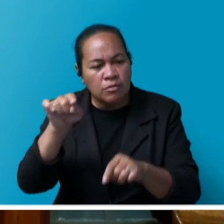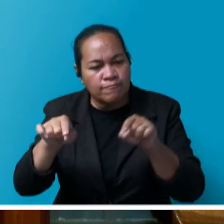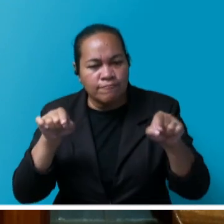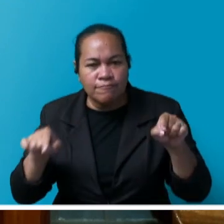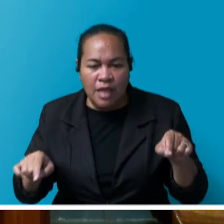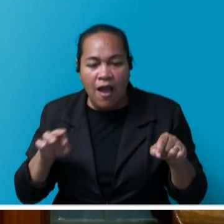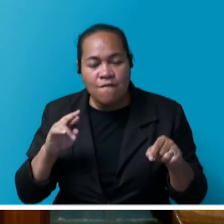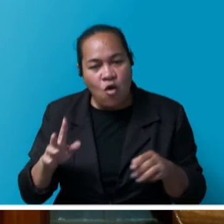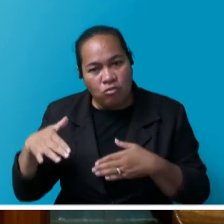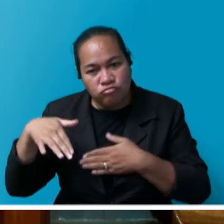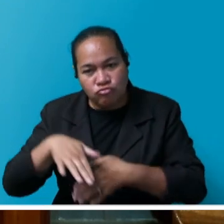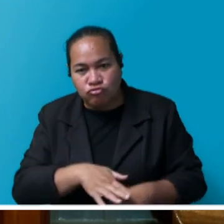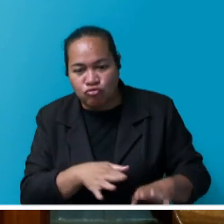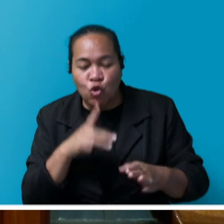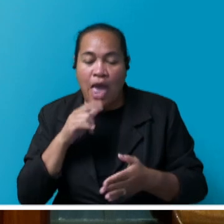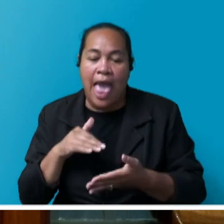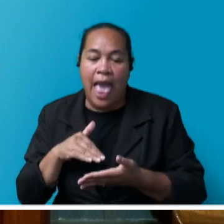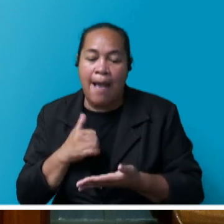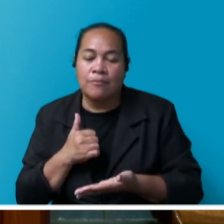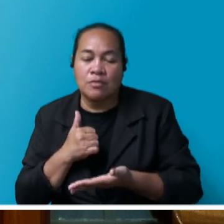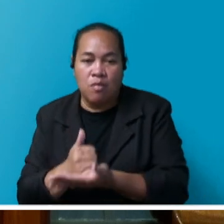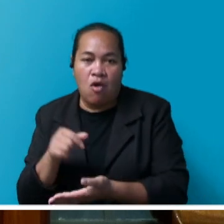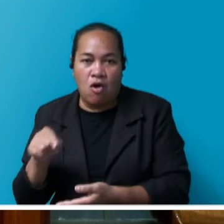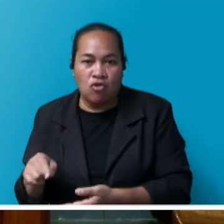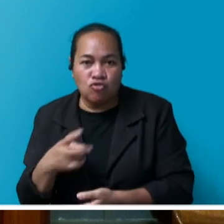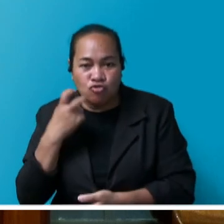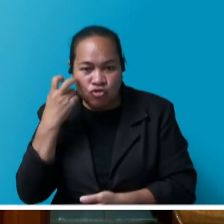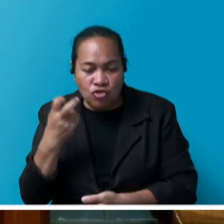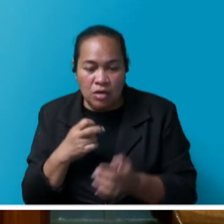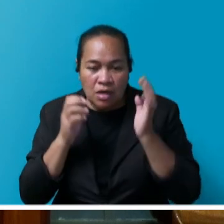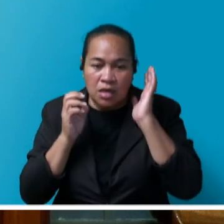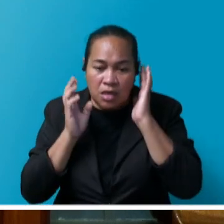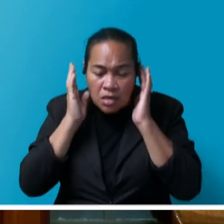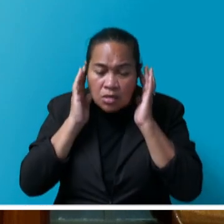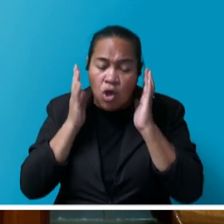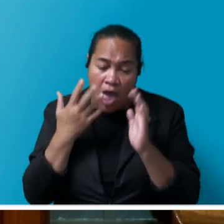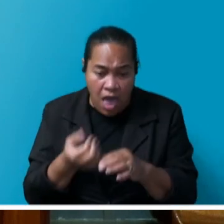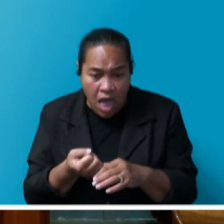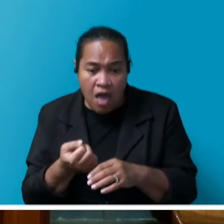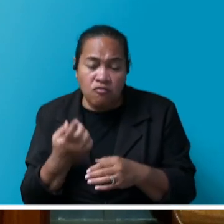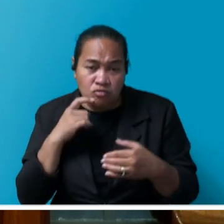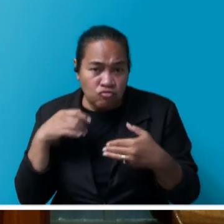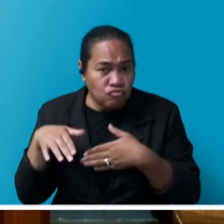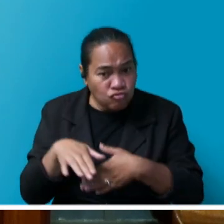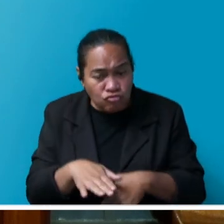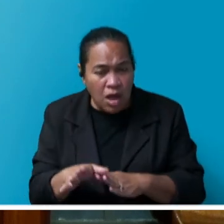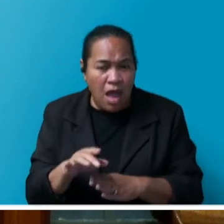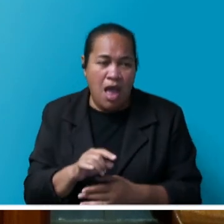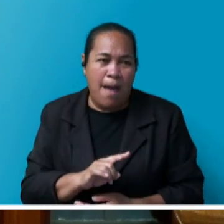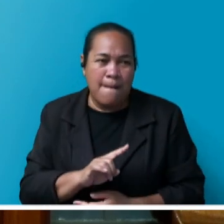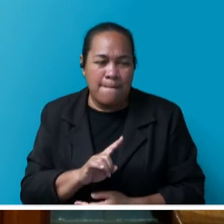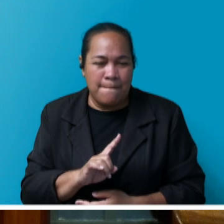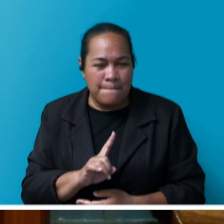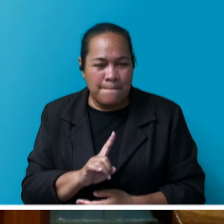the tourism sector. Although the liberalization and access enhanced Fiji's appeal as a surf destination